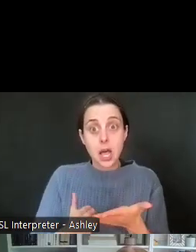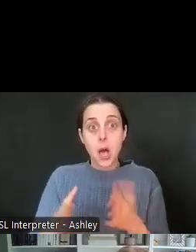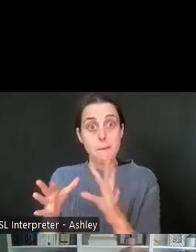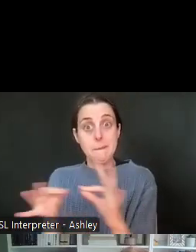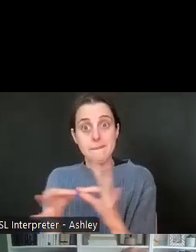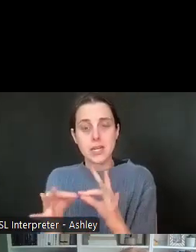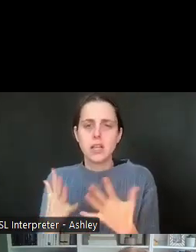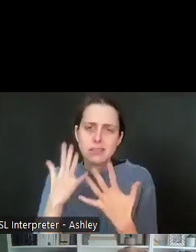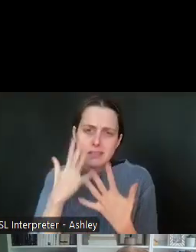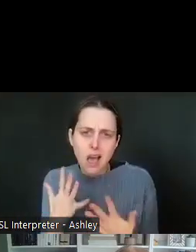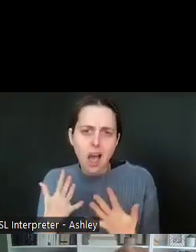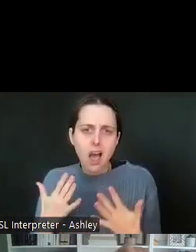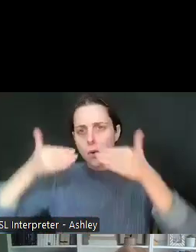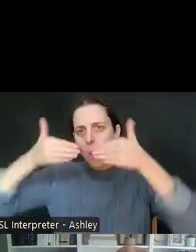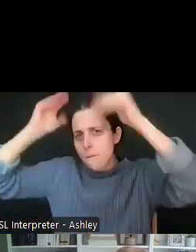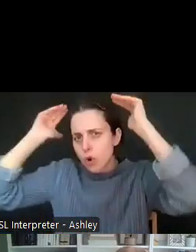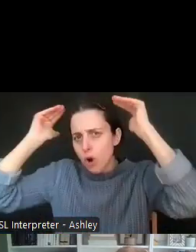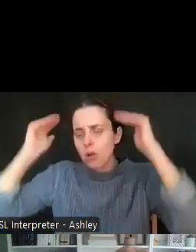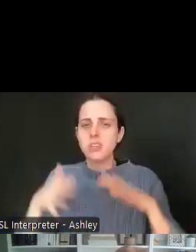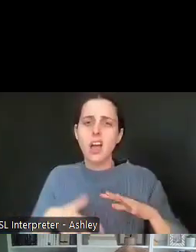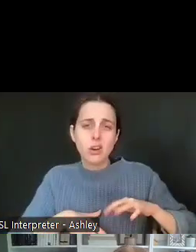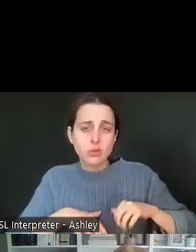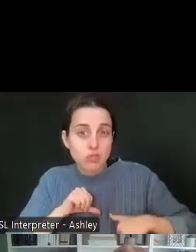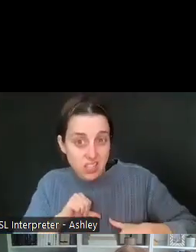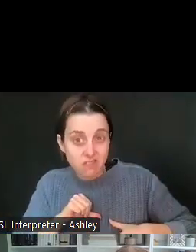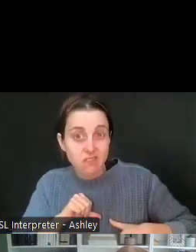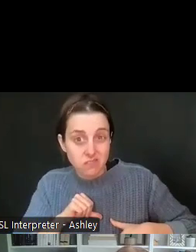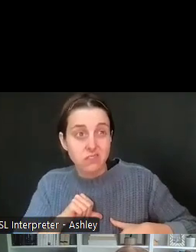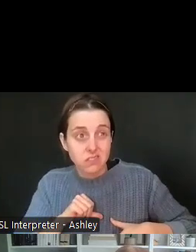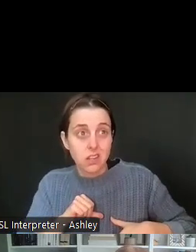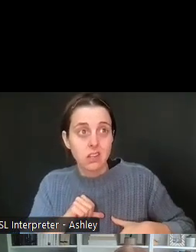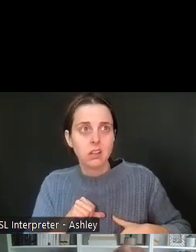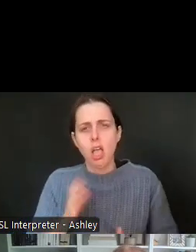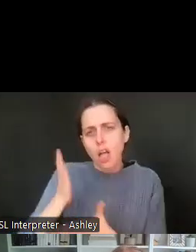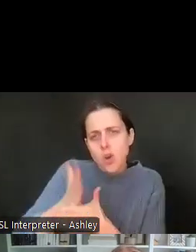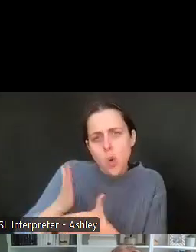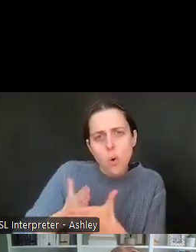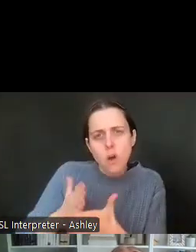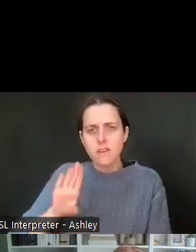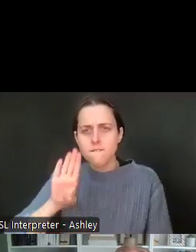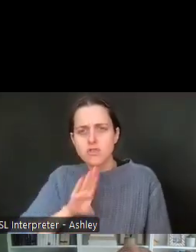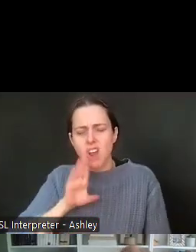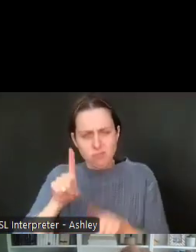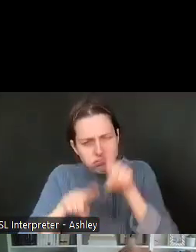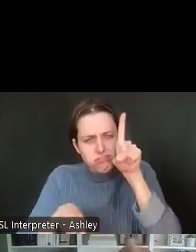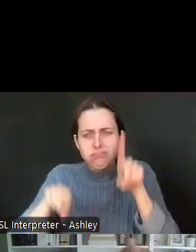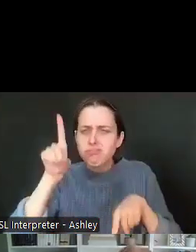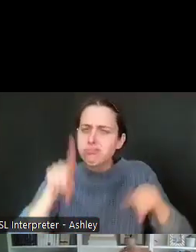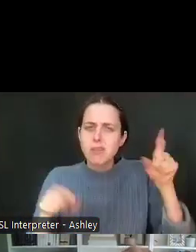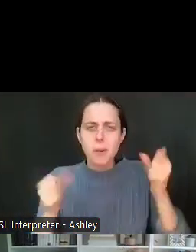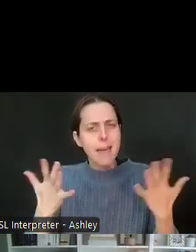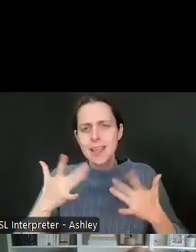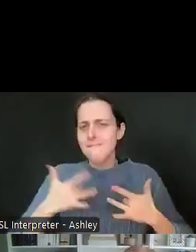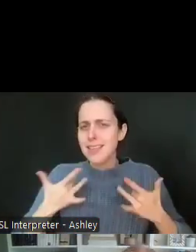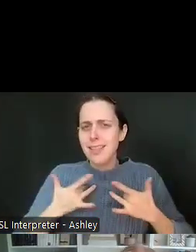sad. I saw someone mention grieving. I saw someone just mention annoyed, frustration. whether or not we name